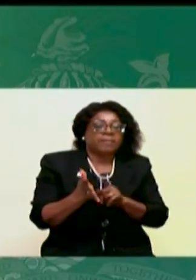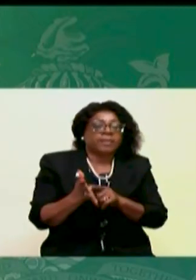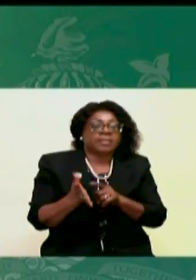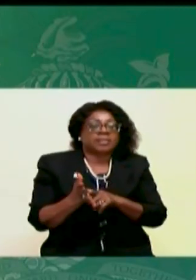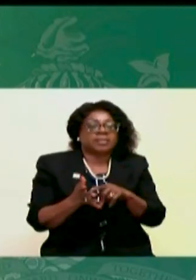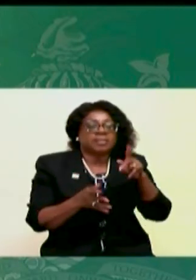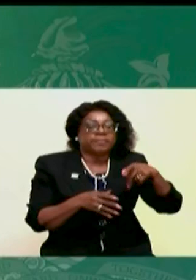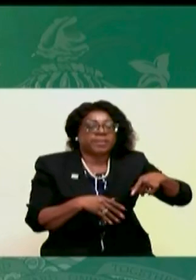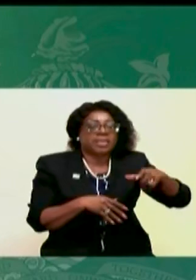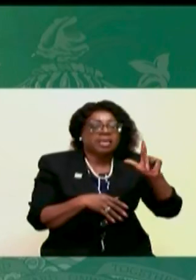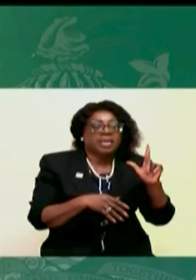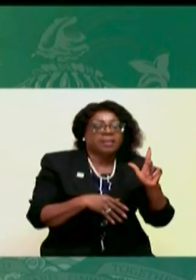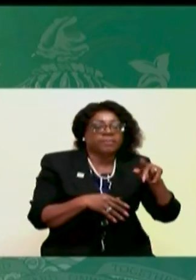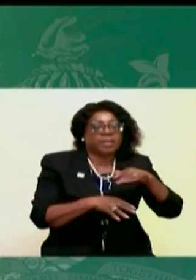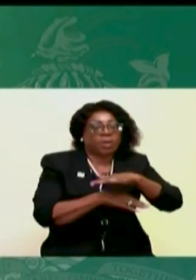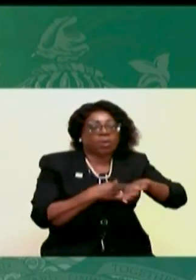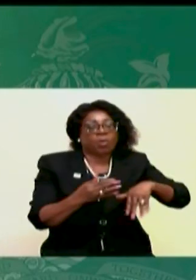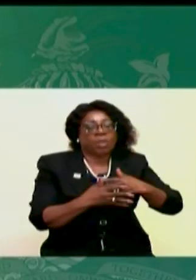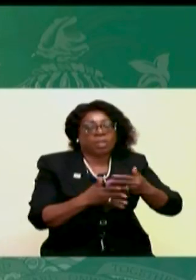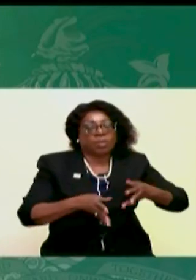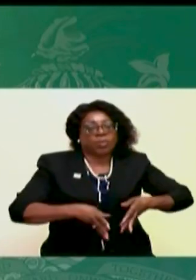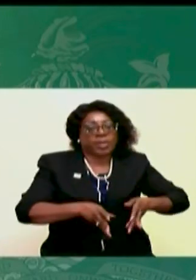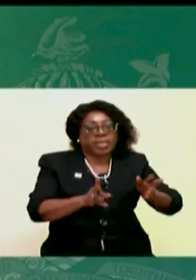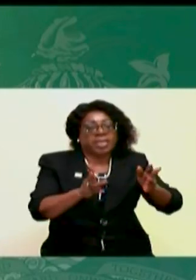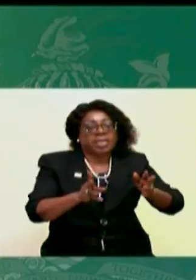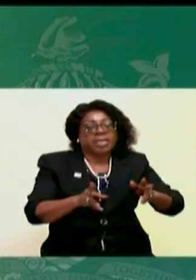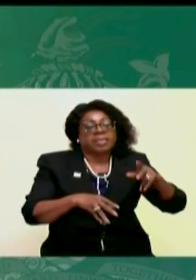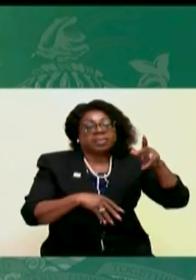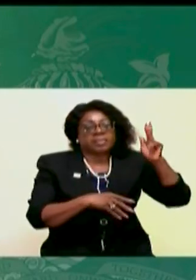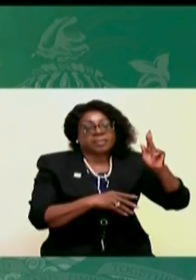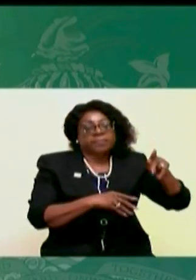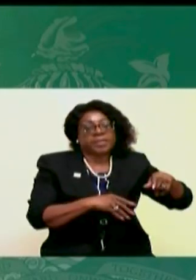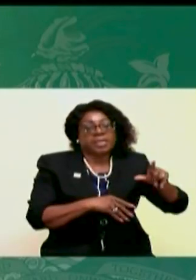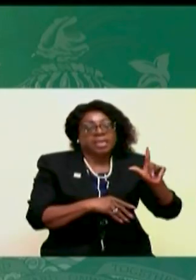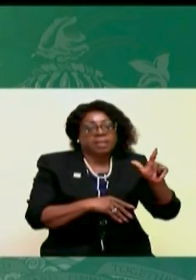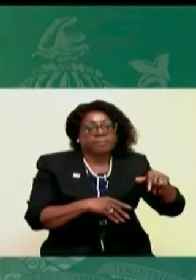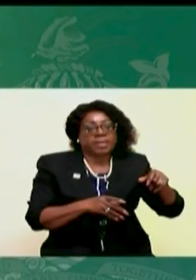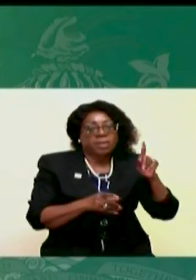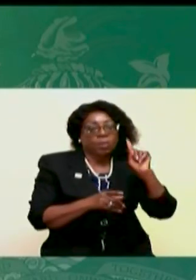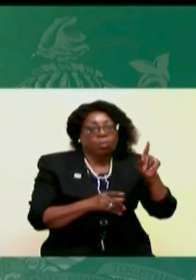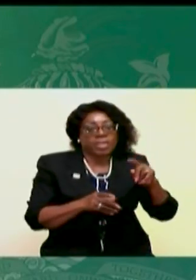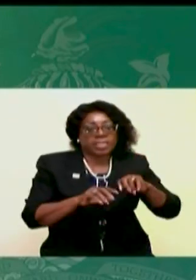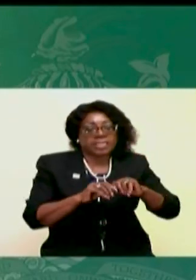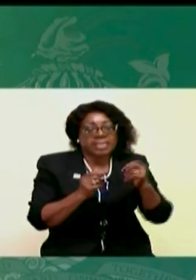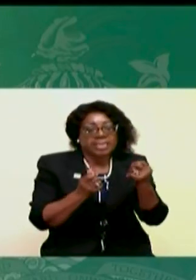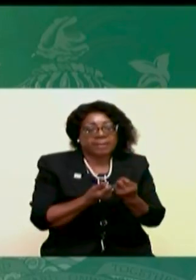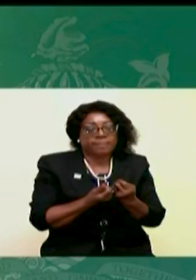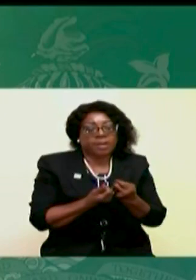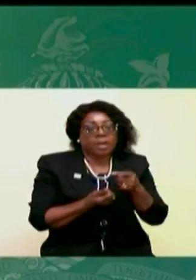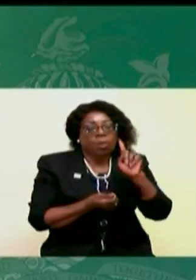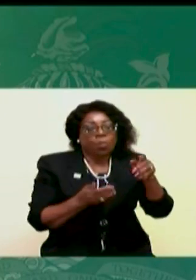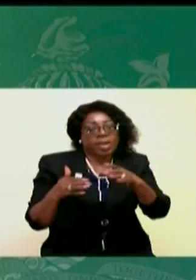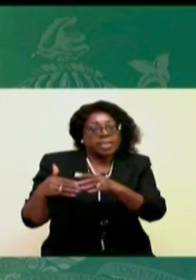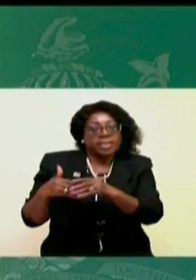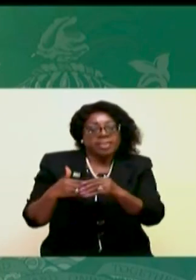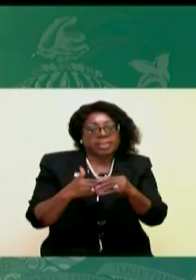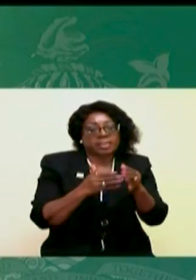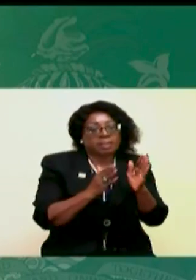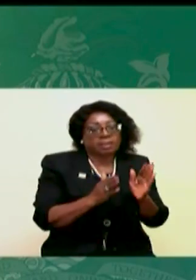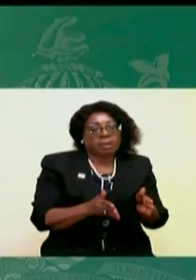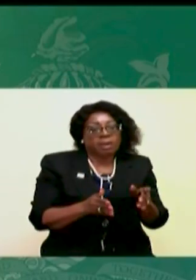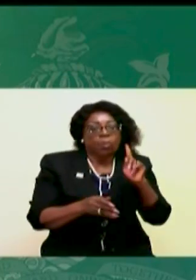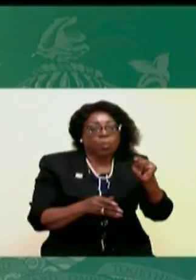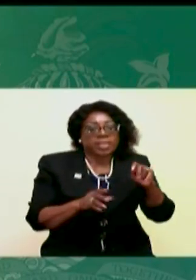way. And it's the PLP one team. And it's the PLP with one leader. One deputy leader, one